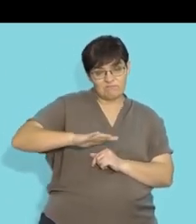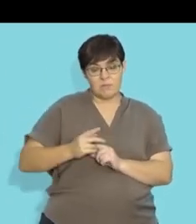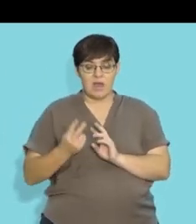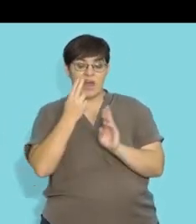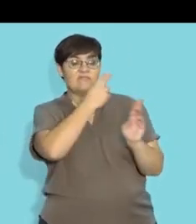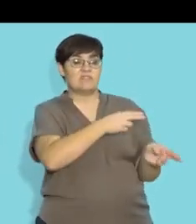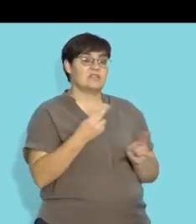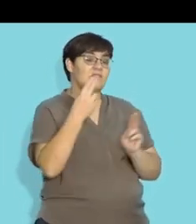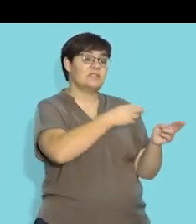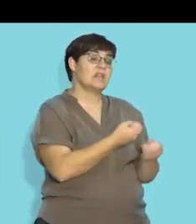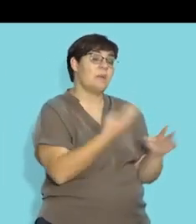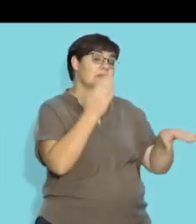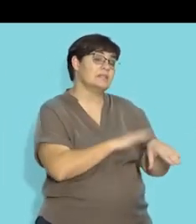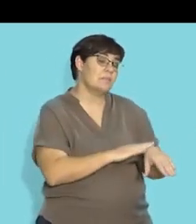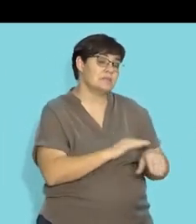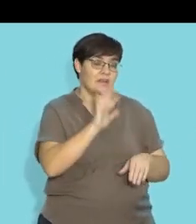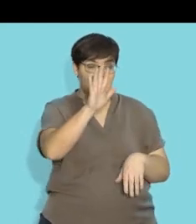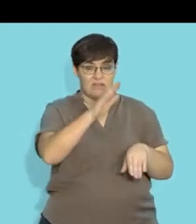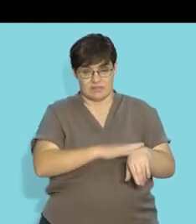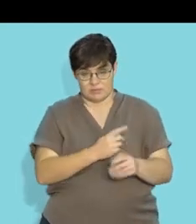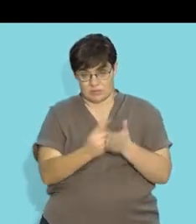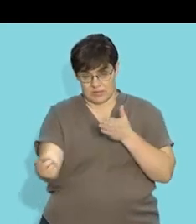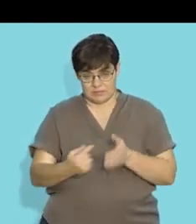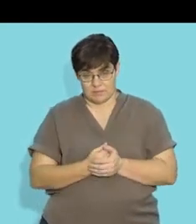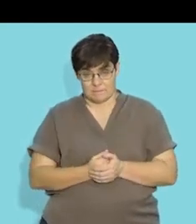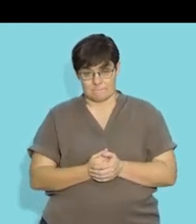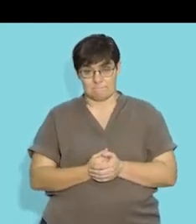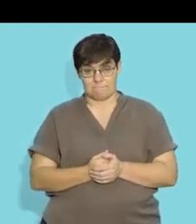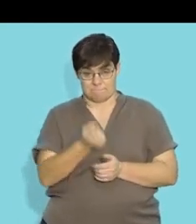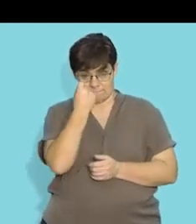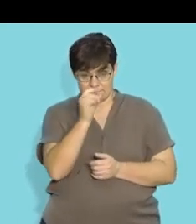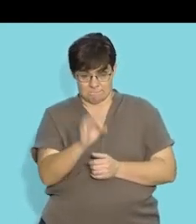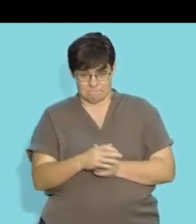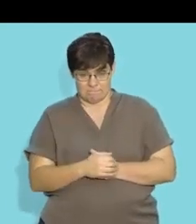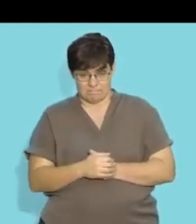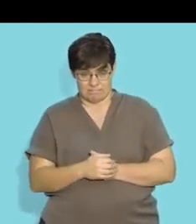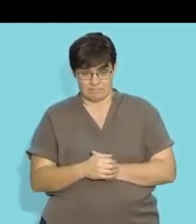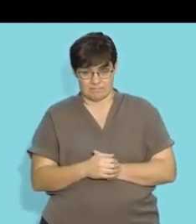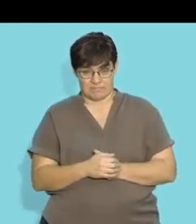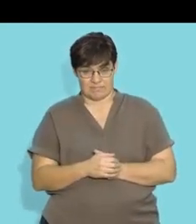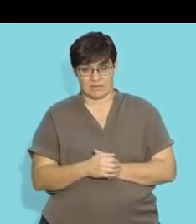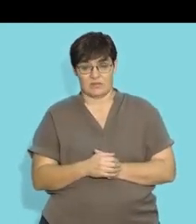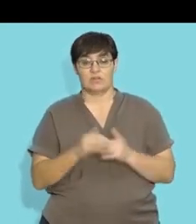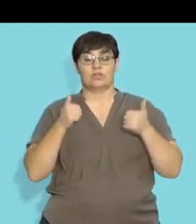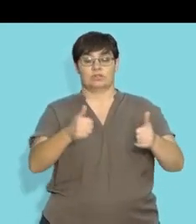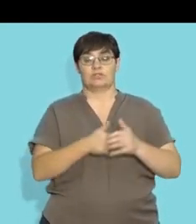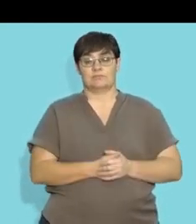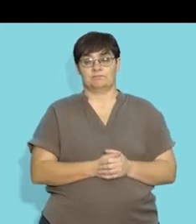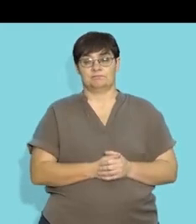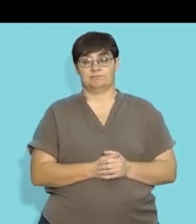on average, I'll visit the shop 5 times per week. Are we together? Makes sense,